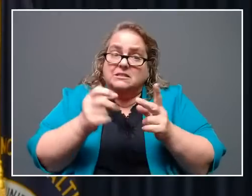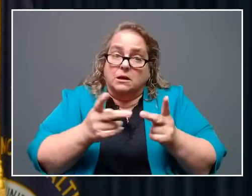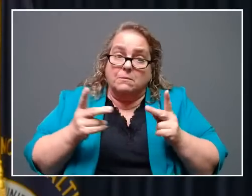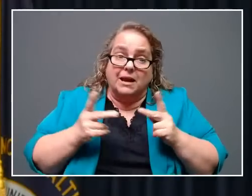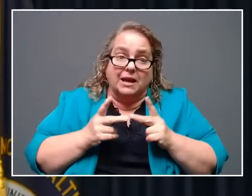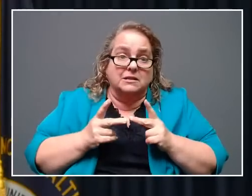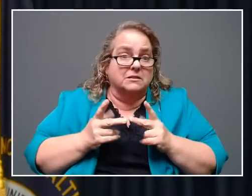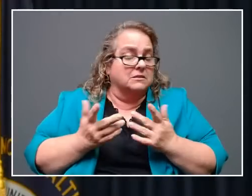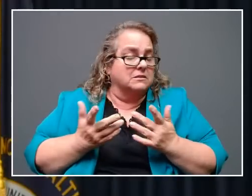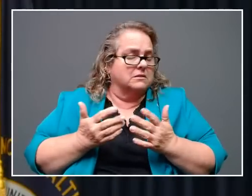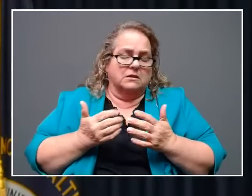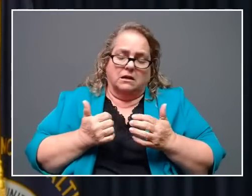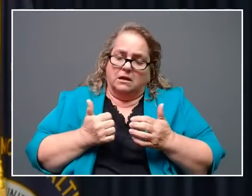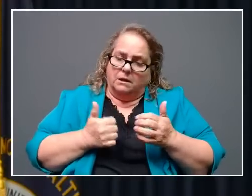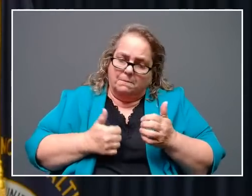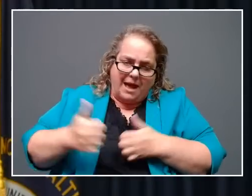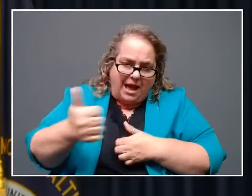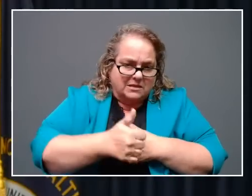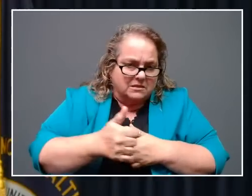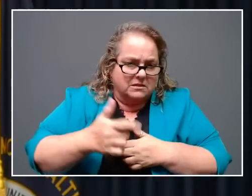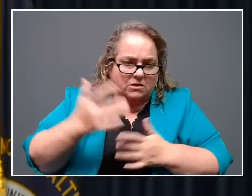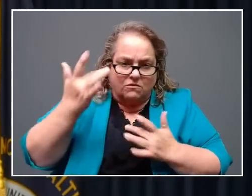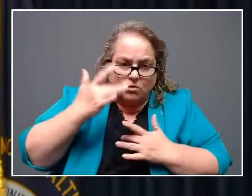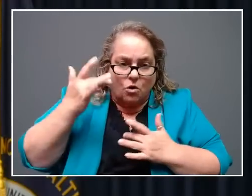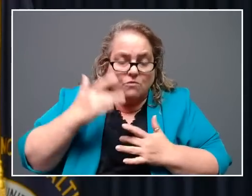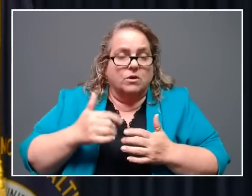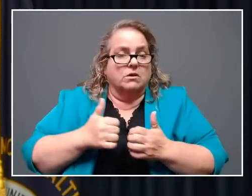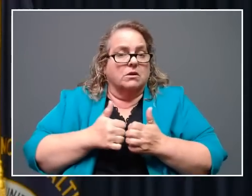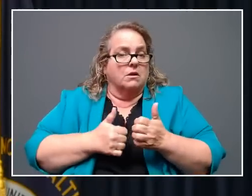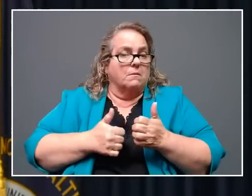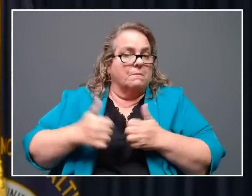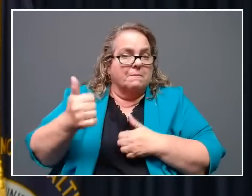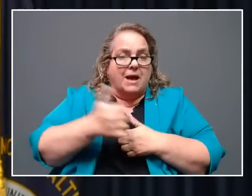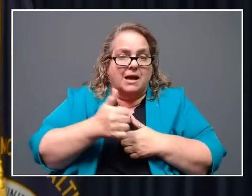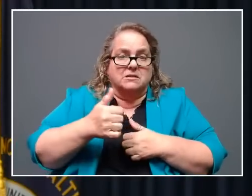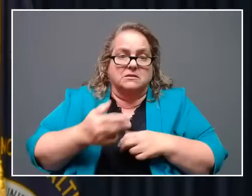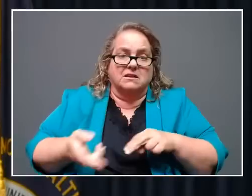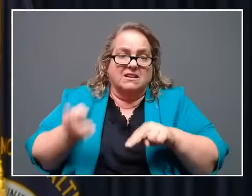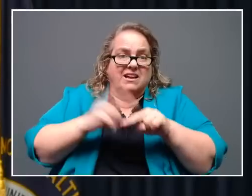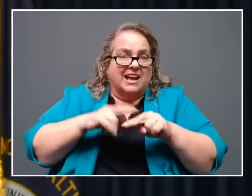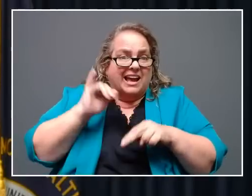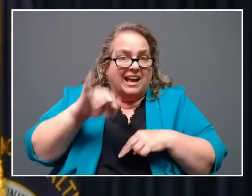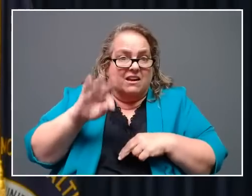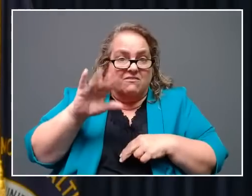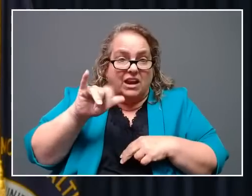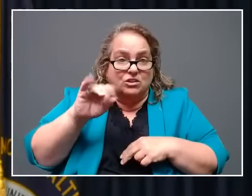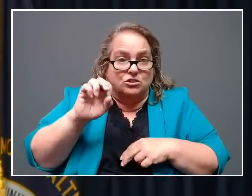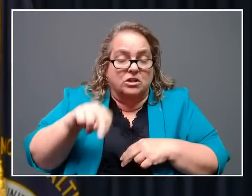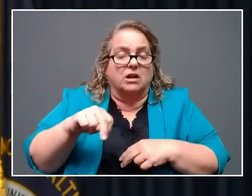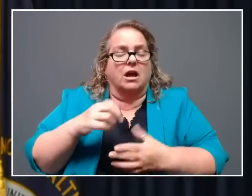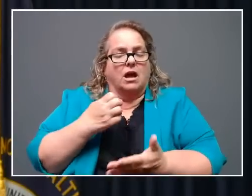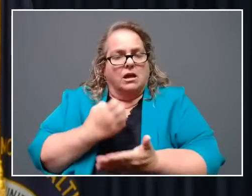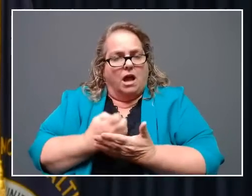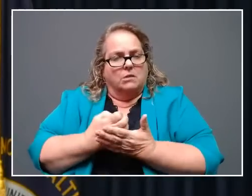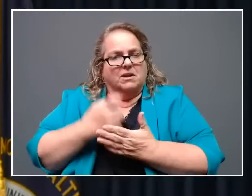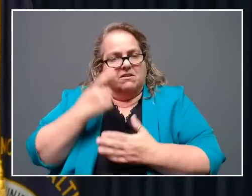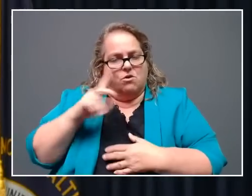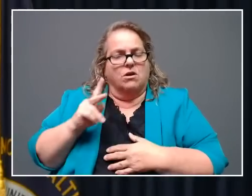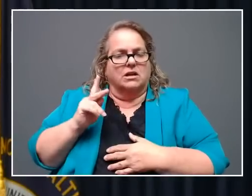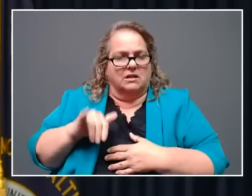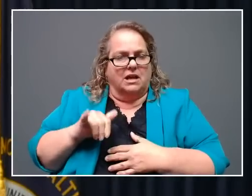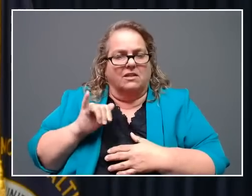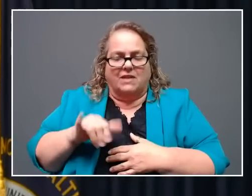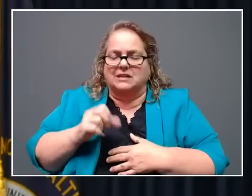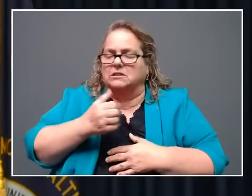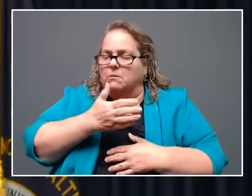post-inflation, post-invasion economy for Kentucky that is bigger and brighter than